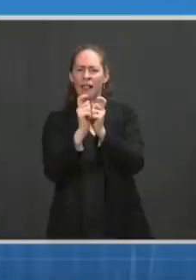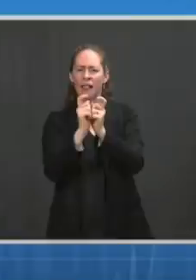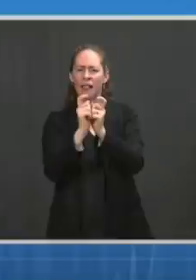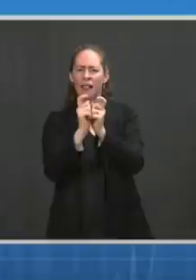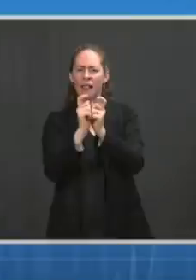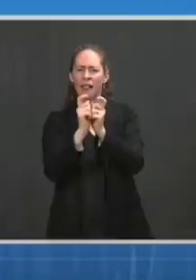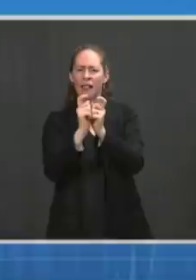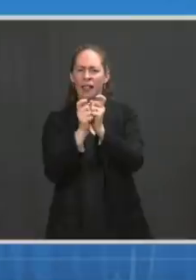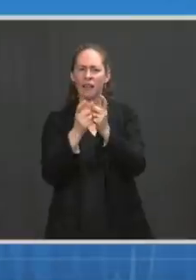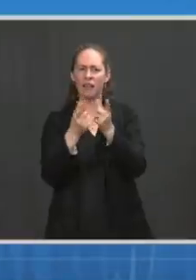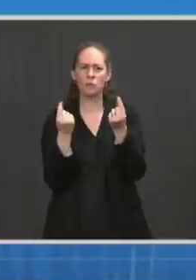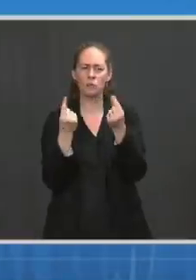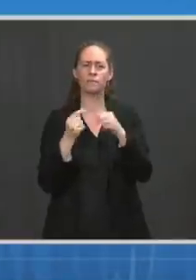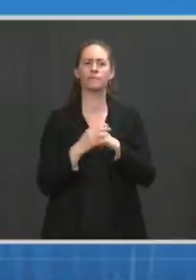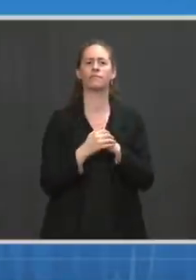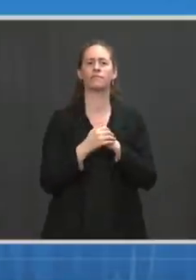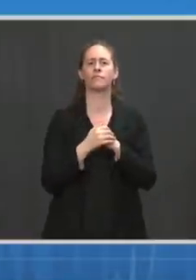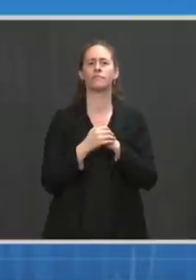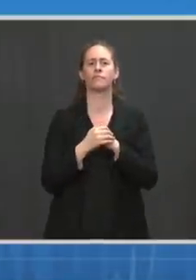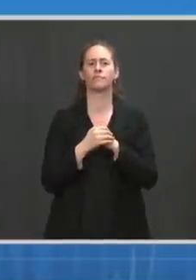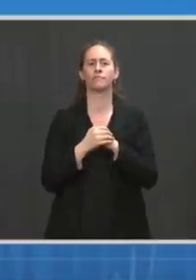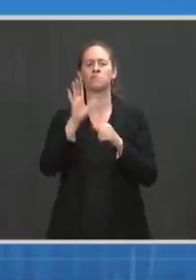It's the most disconcerting variants to the virus.